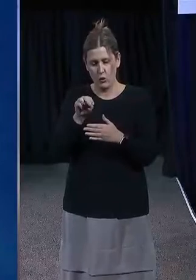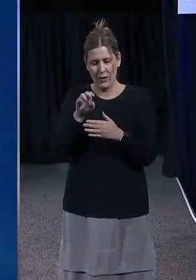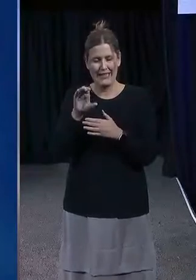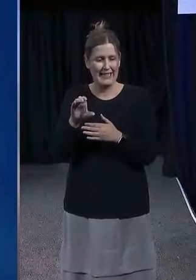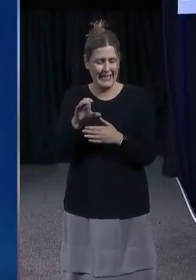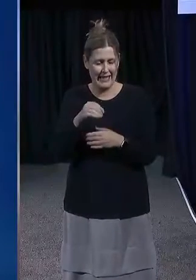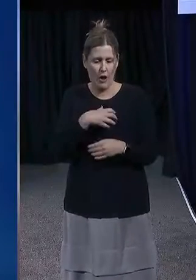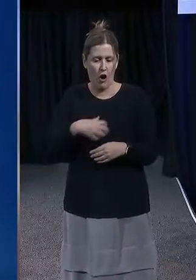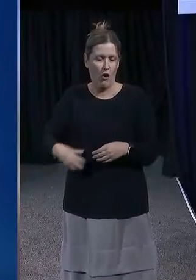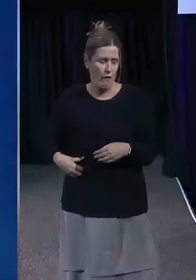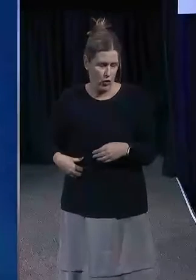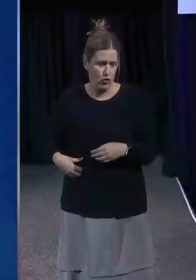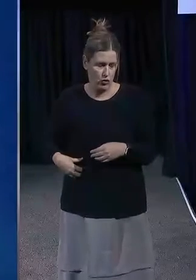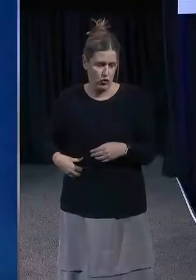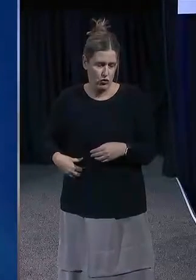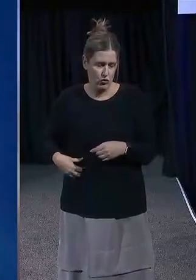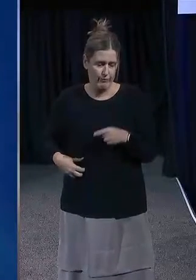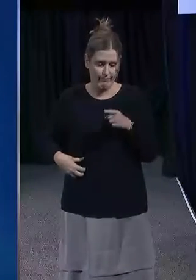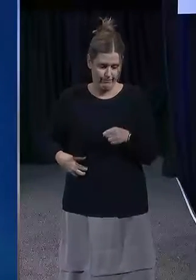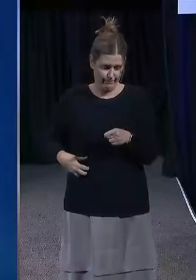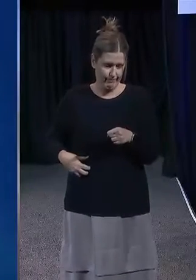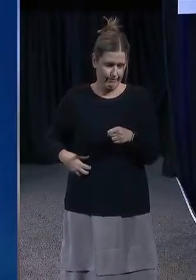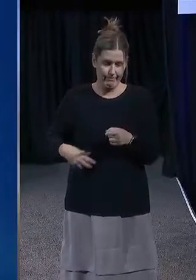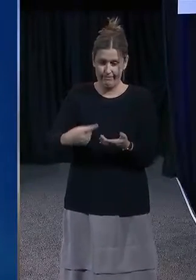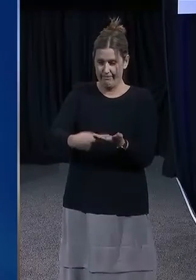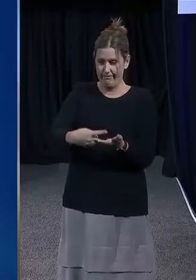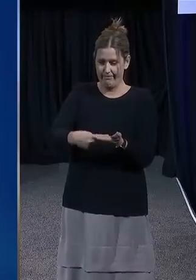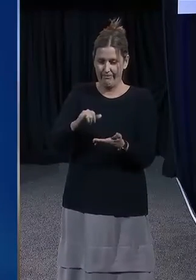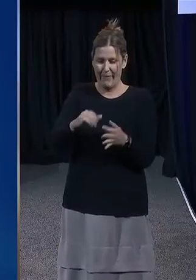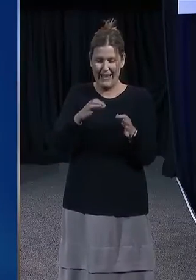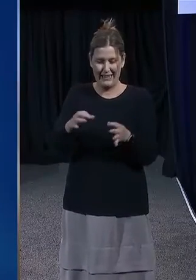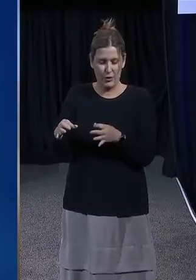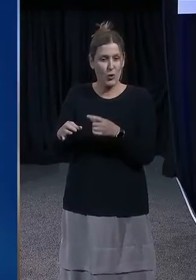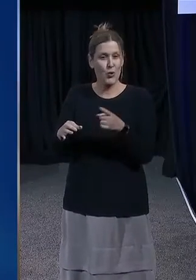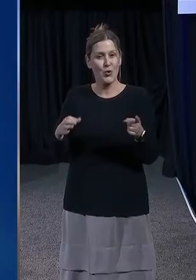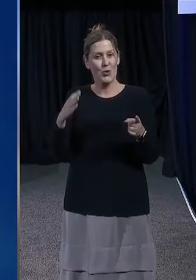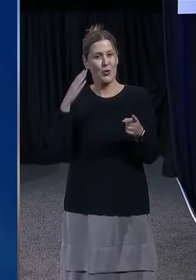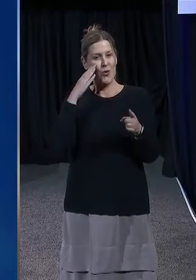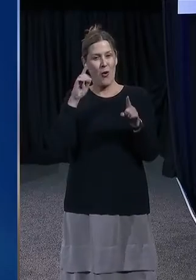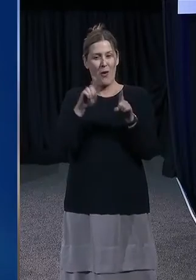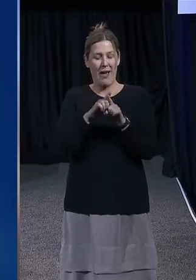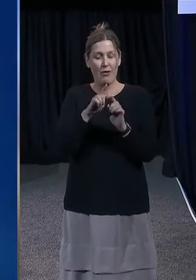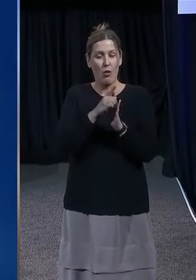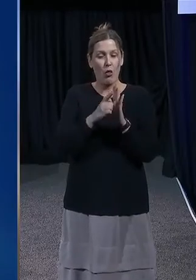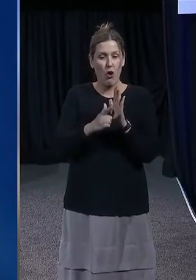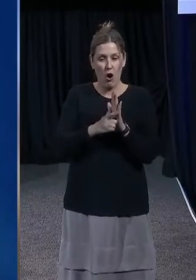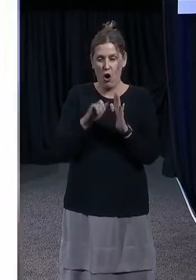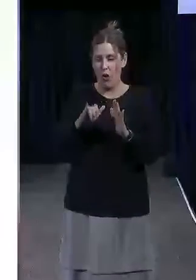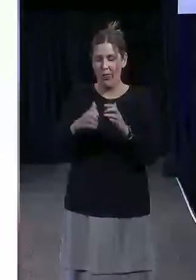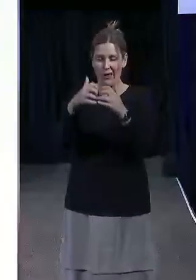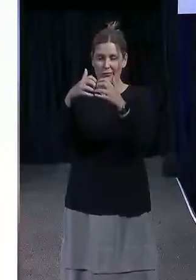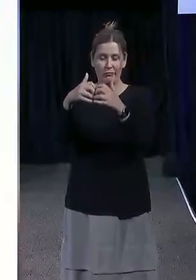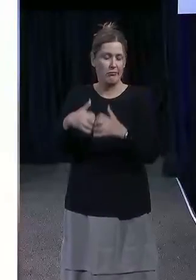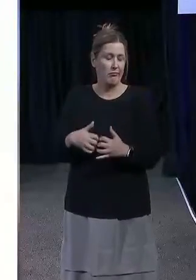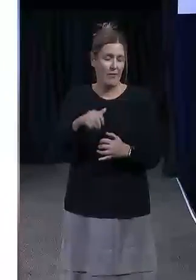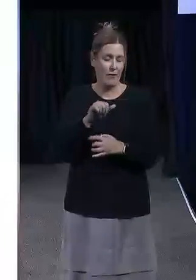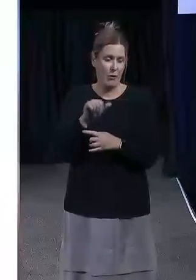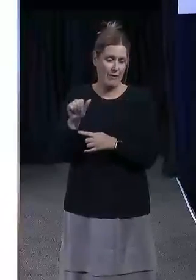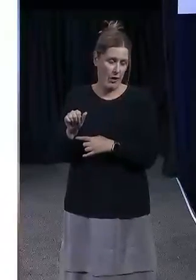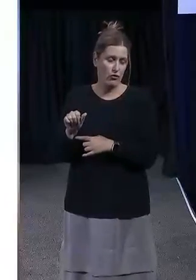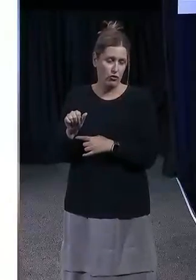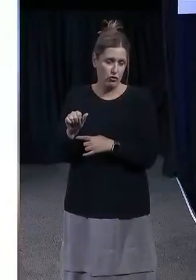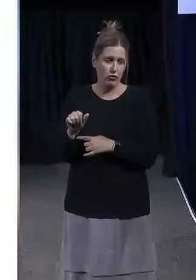Harvard. All right, let's talk about that decision. You know it as the law that dismantled